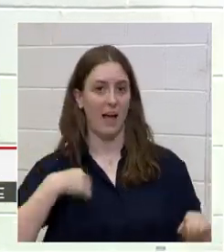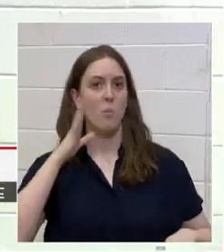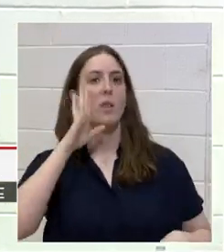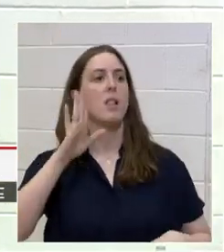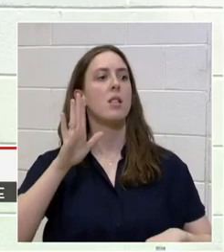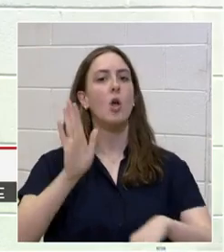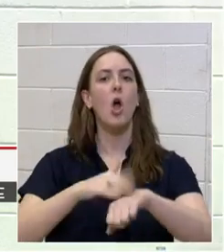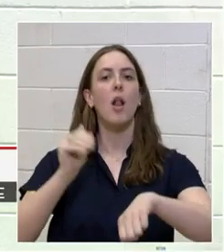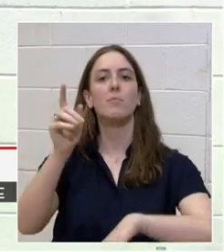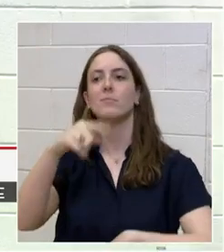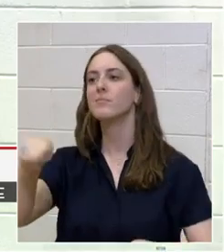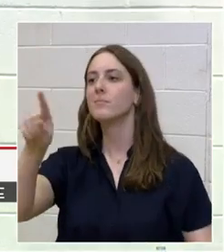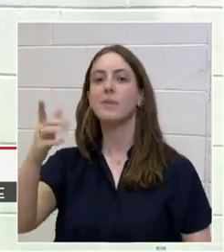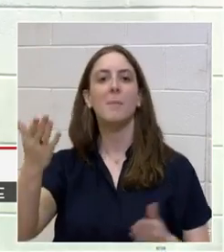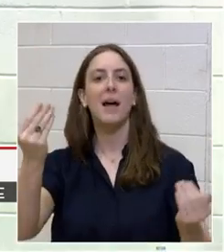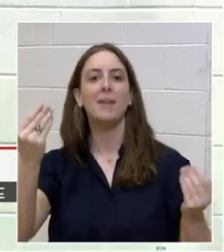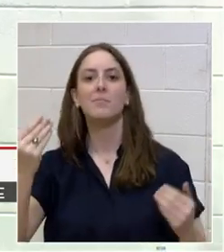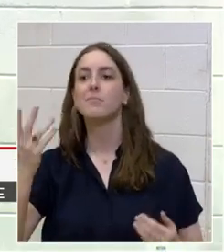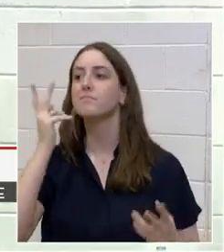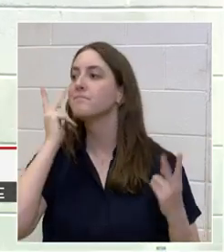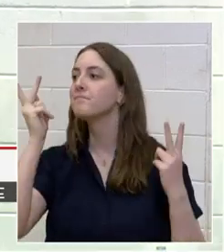see.